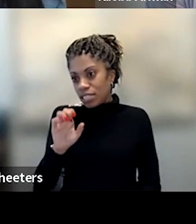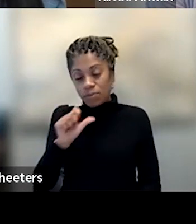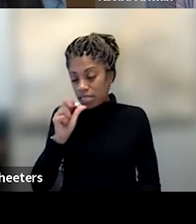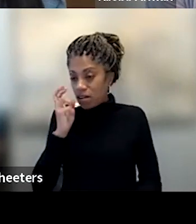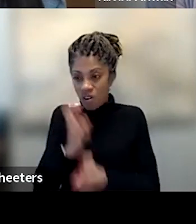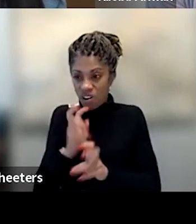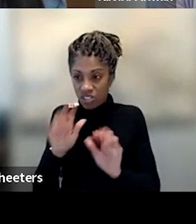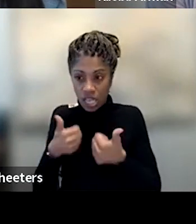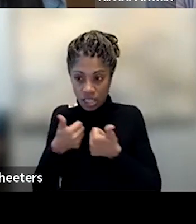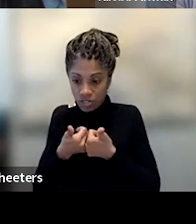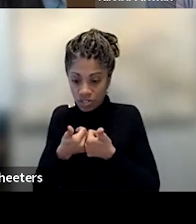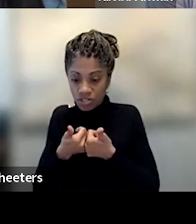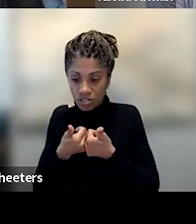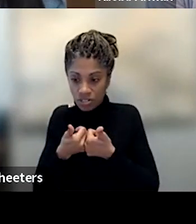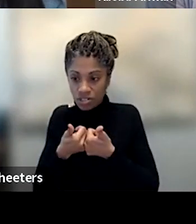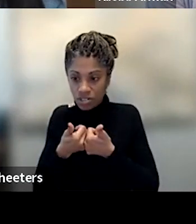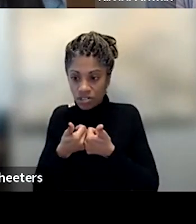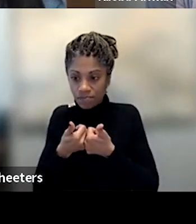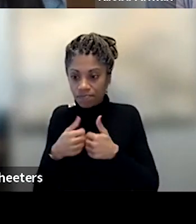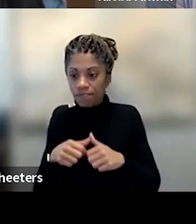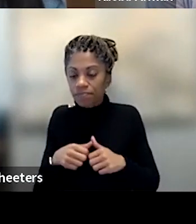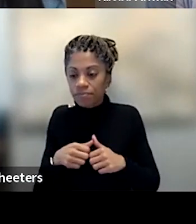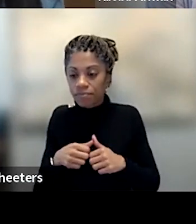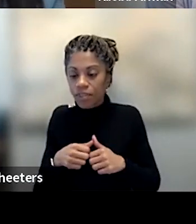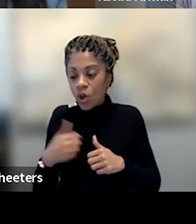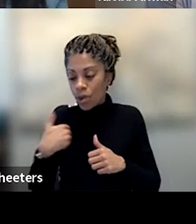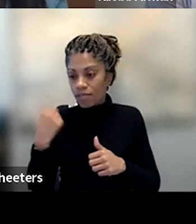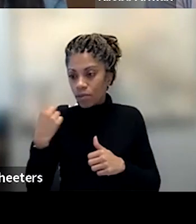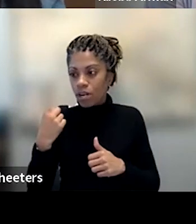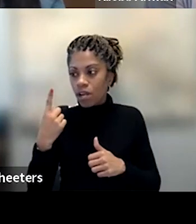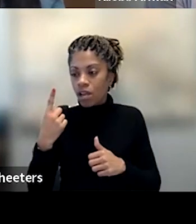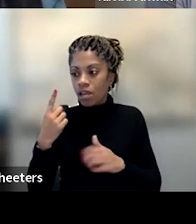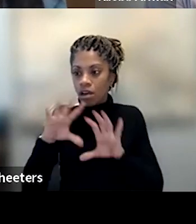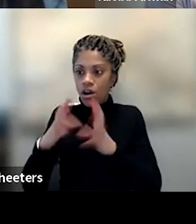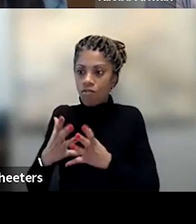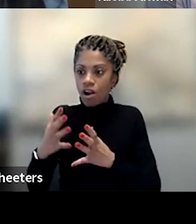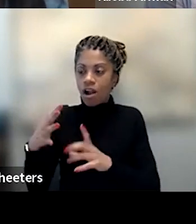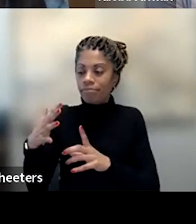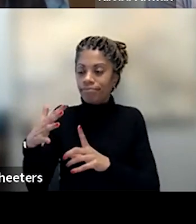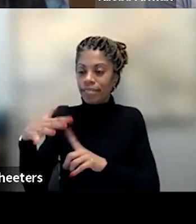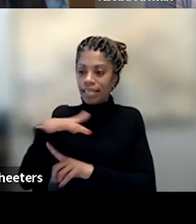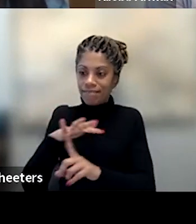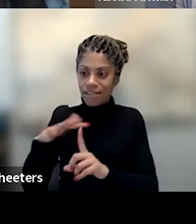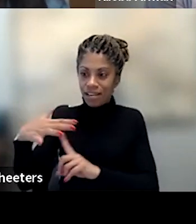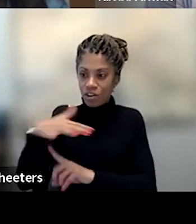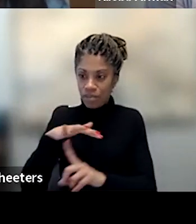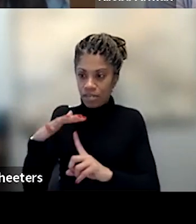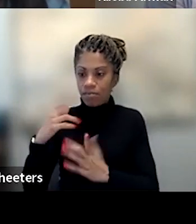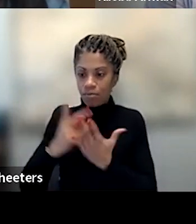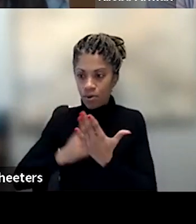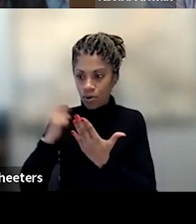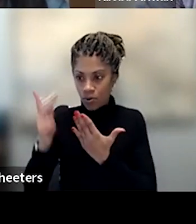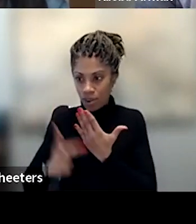managing directors, Lois DeBecker, is over our environment program. We all know that climate change impacts communities of color first and worst.